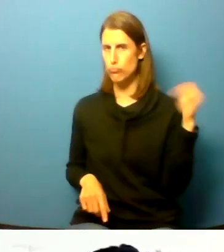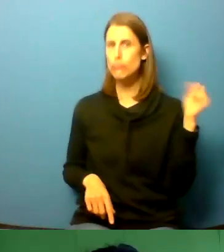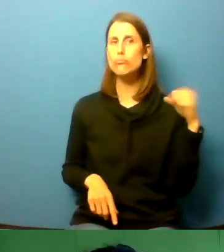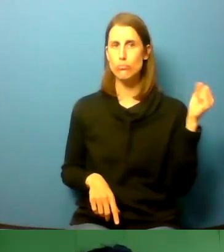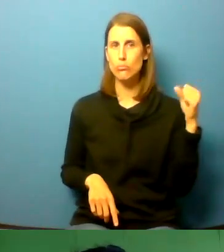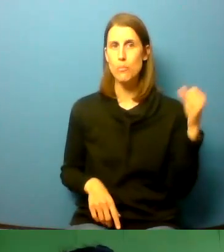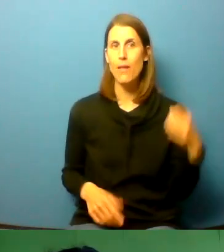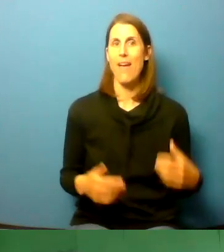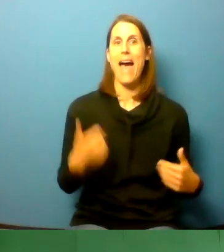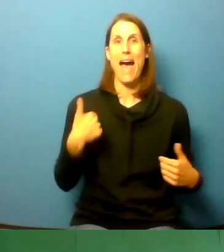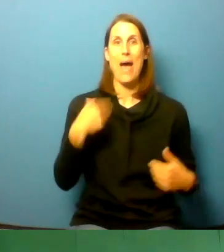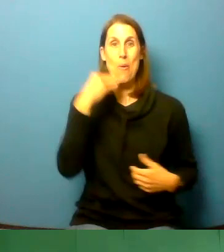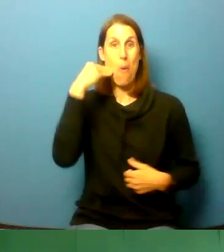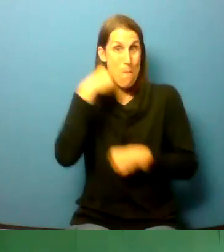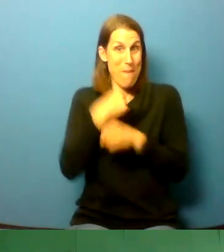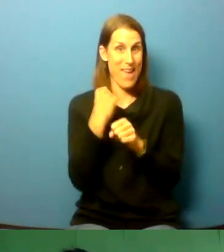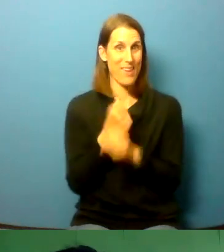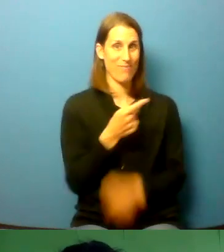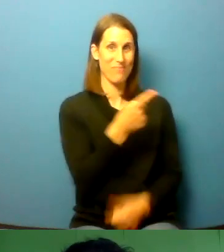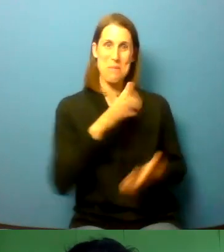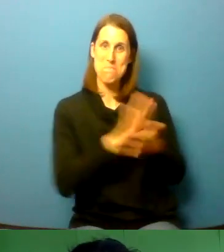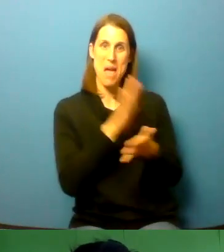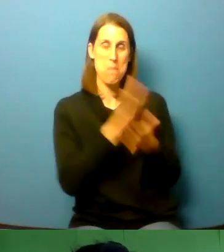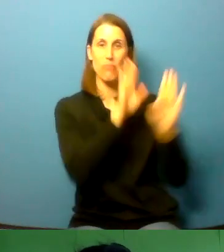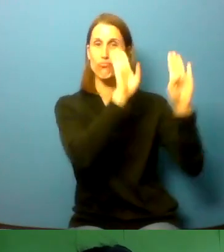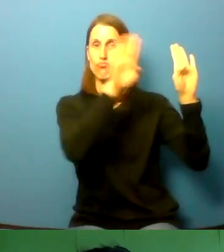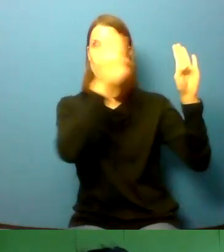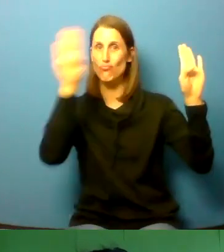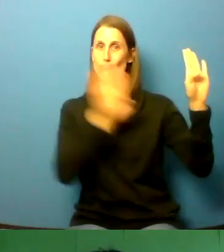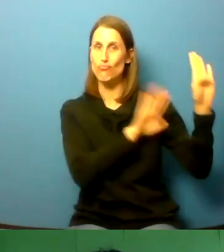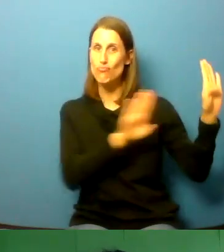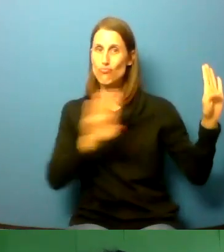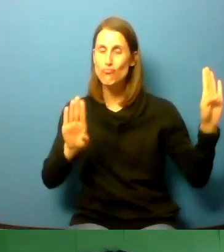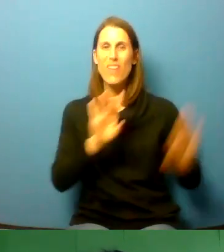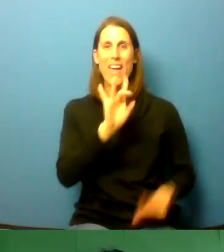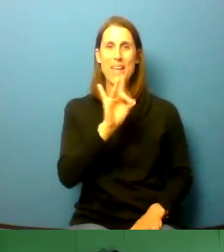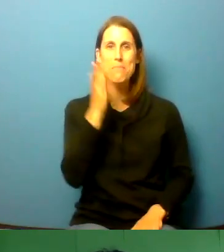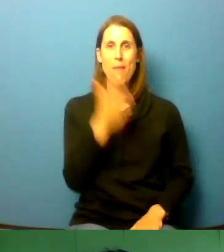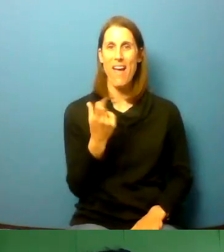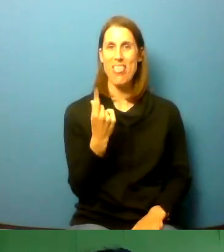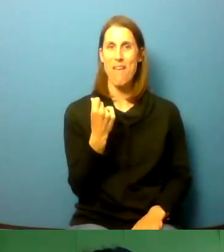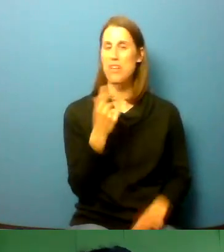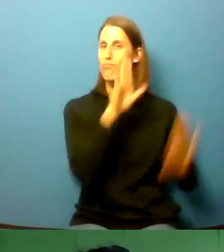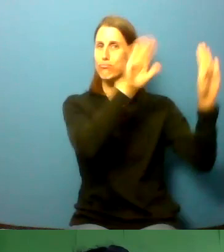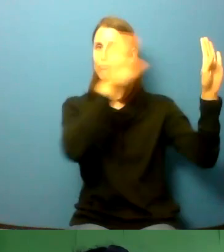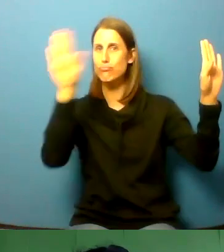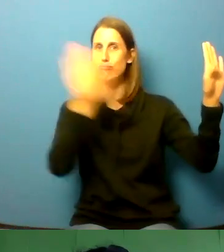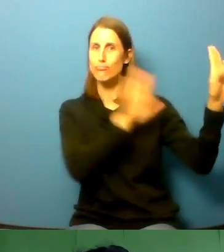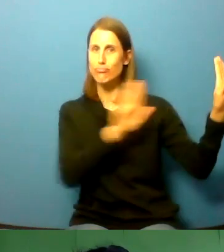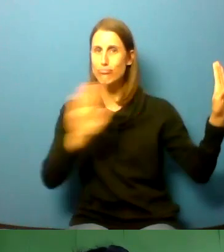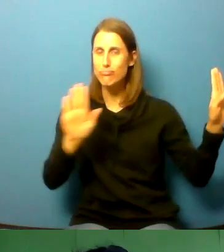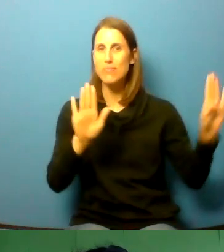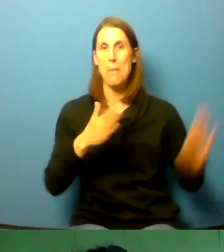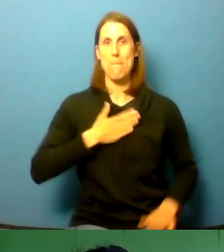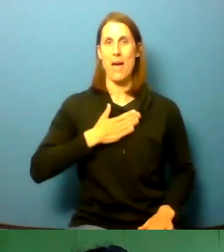a homemade green screen, just green 8.5 by 11 paper taped to my wall. So I know that,